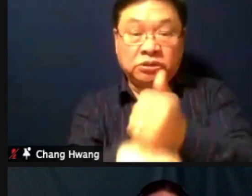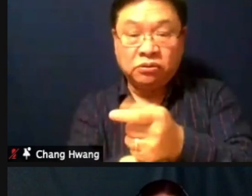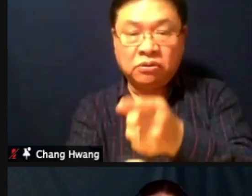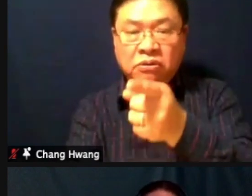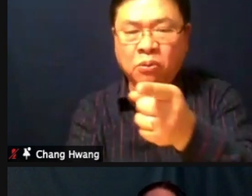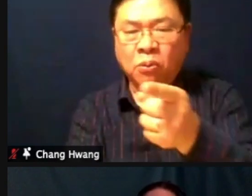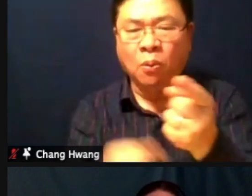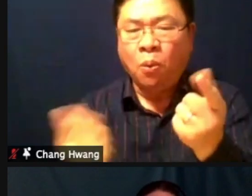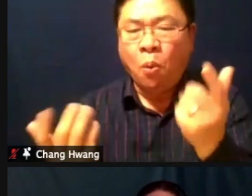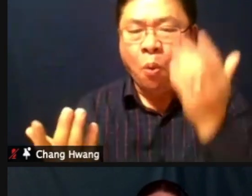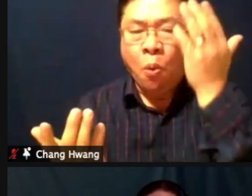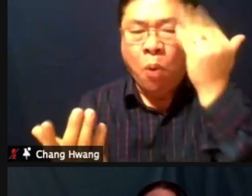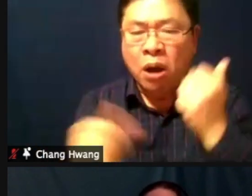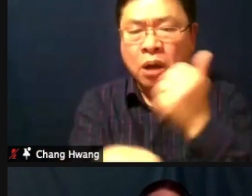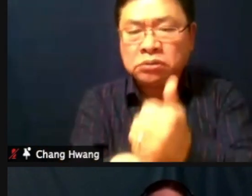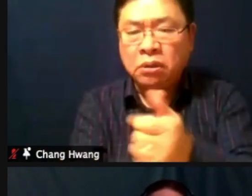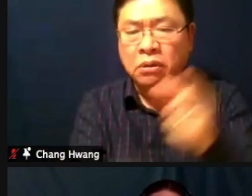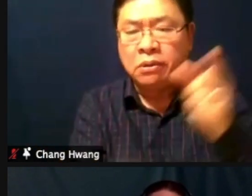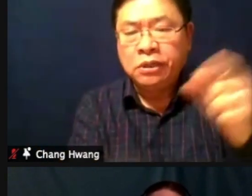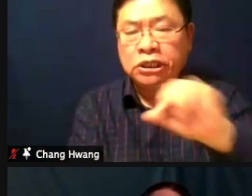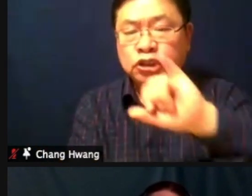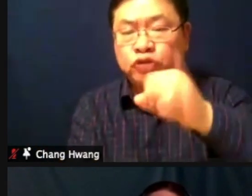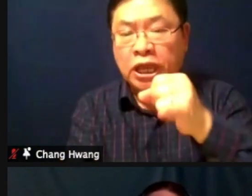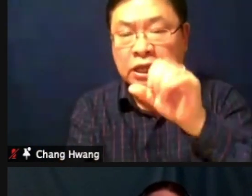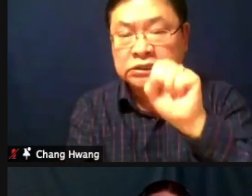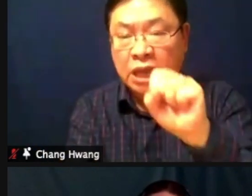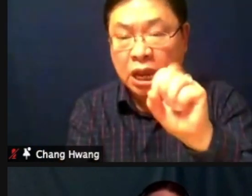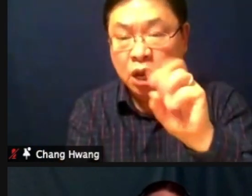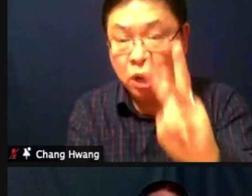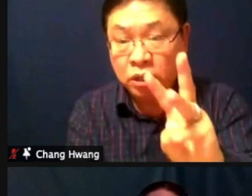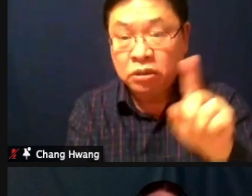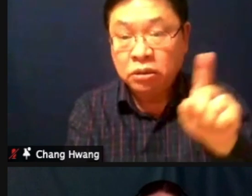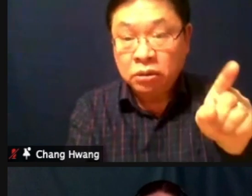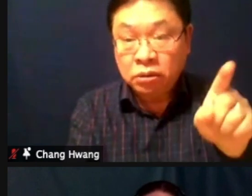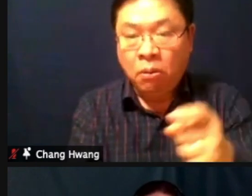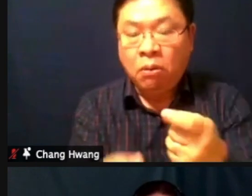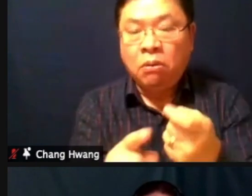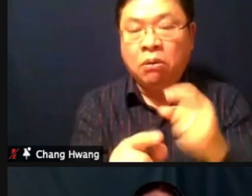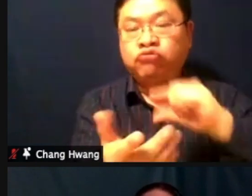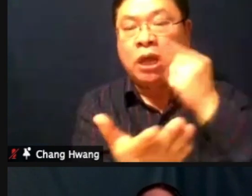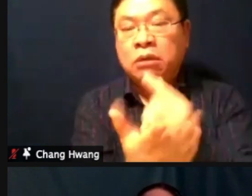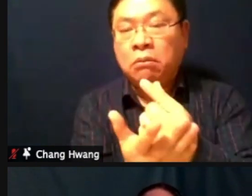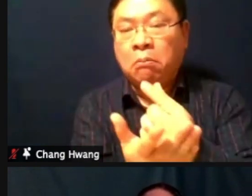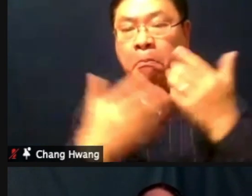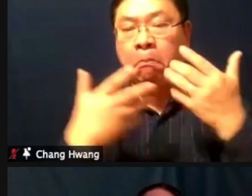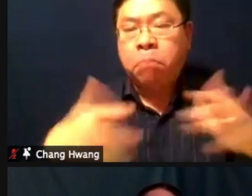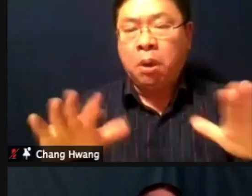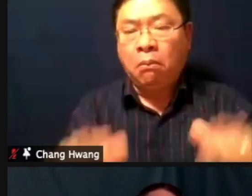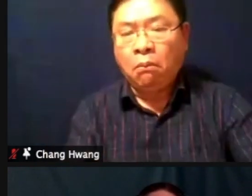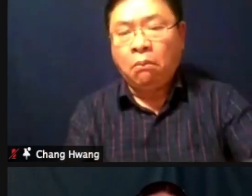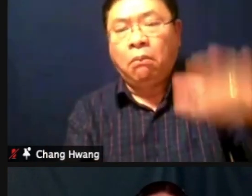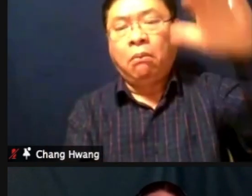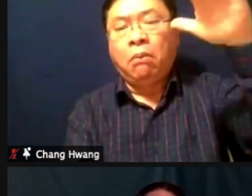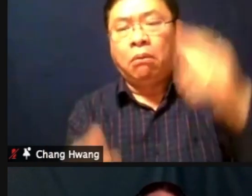there was an association that was established, 1920, the Korean Blind and Deaf Association.